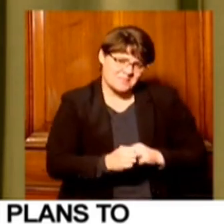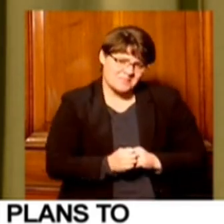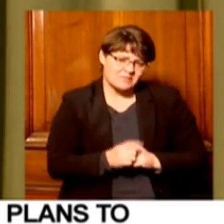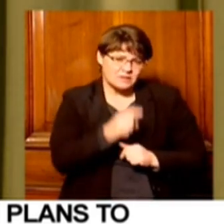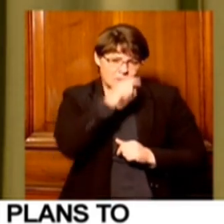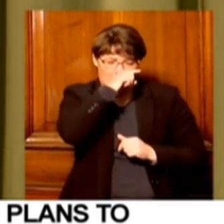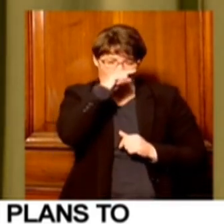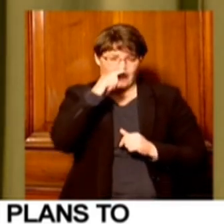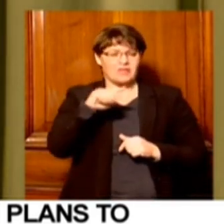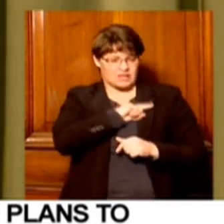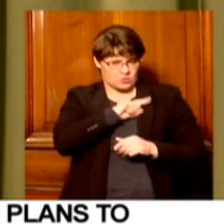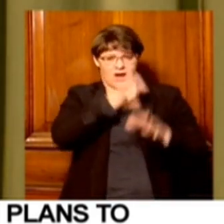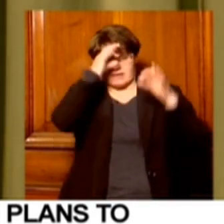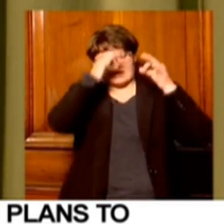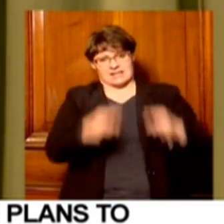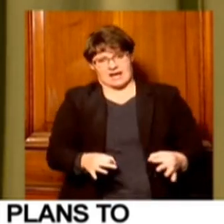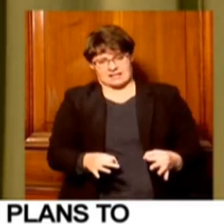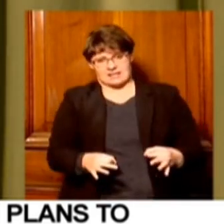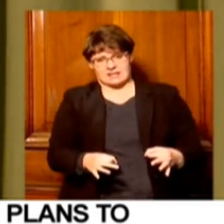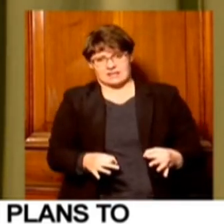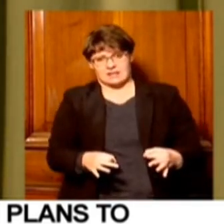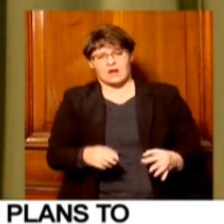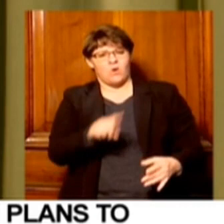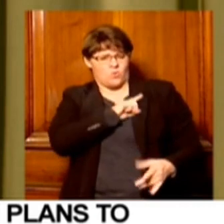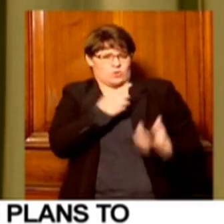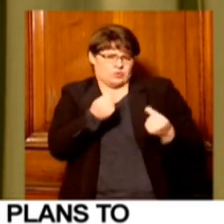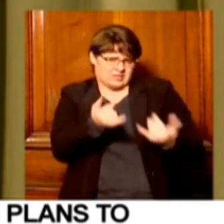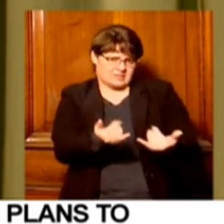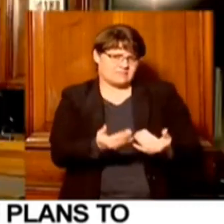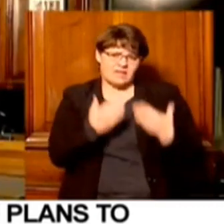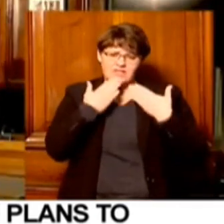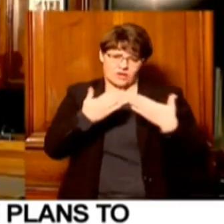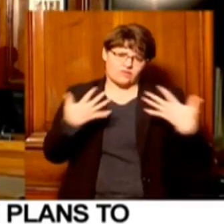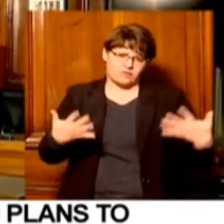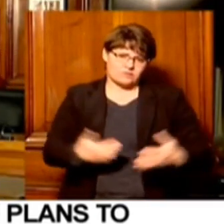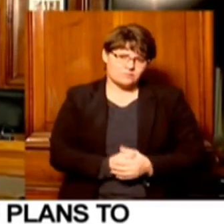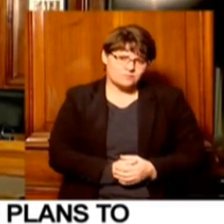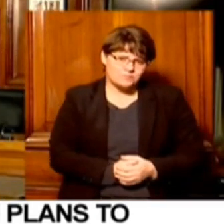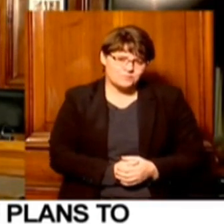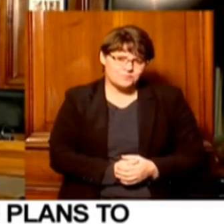decision we took, we believe, was quite rational. Thank you, Minister.